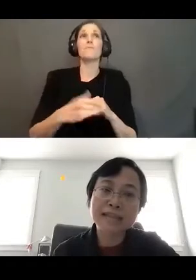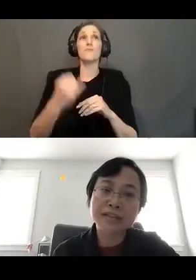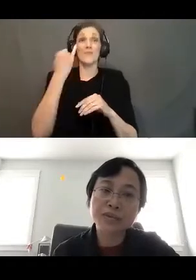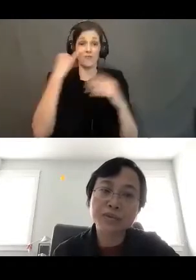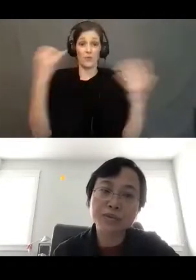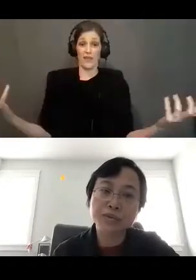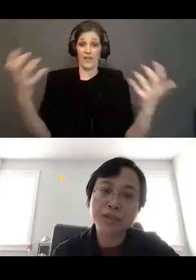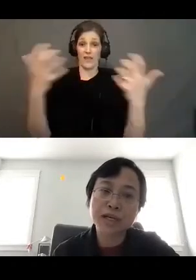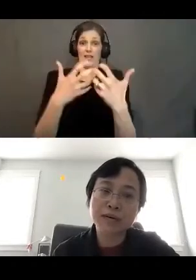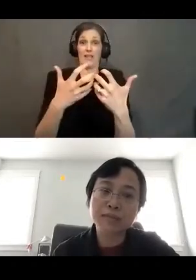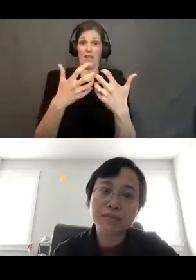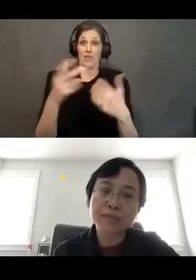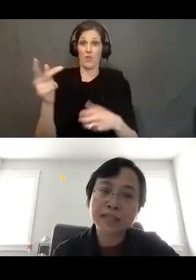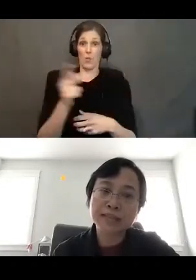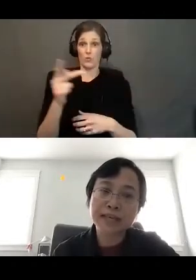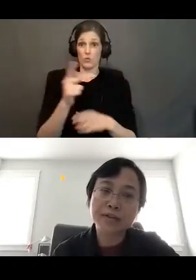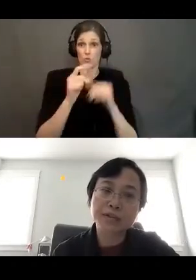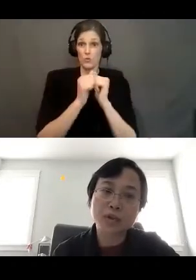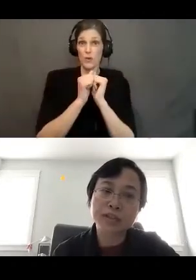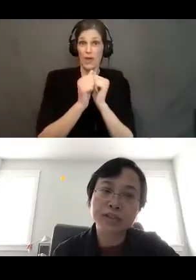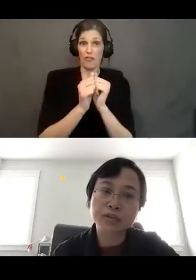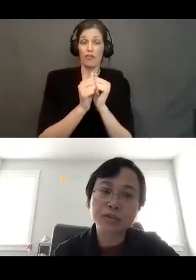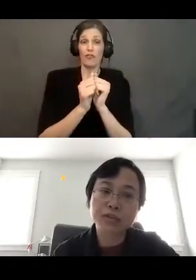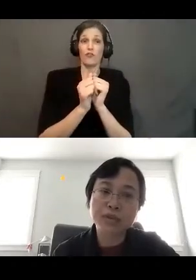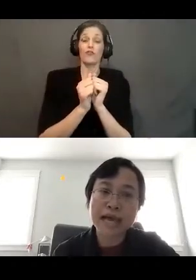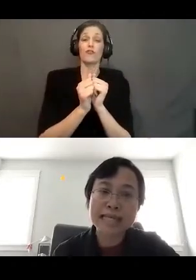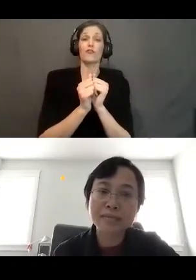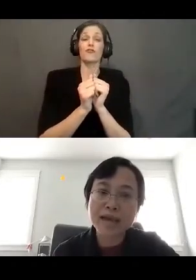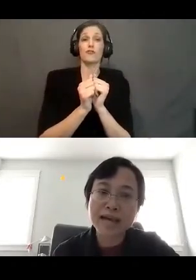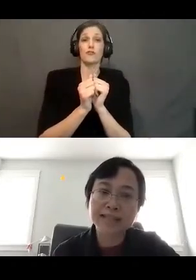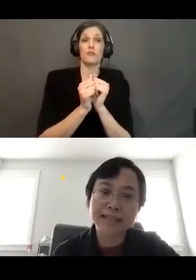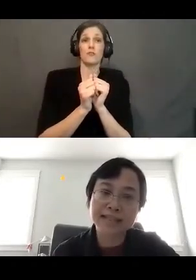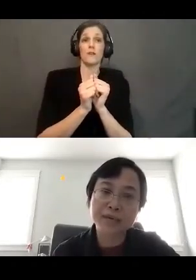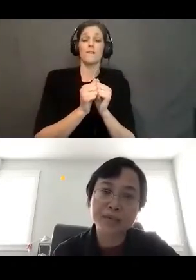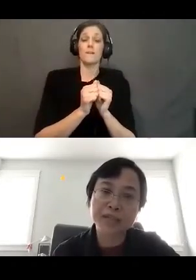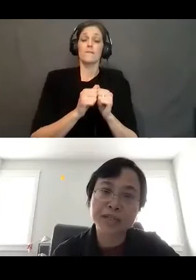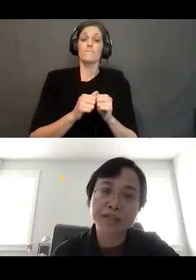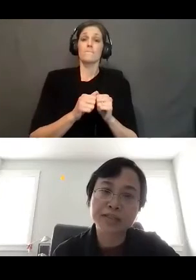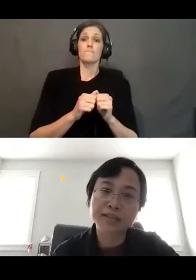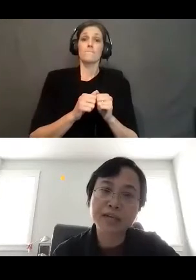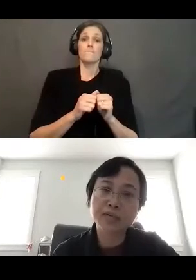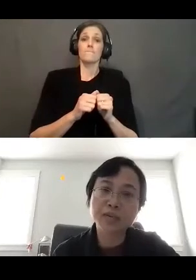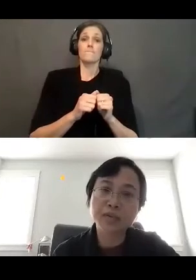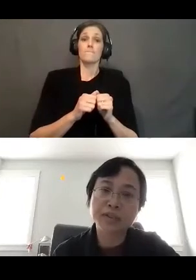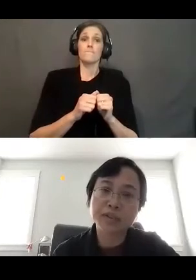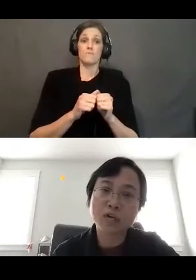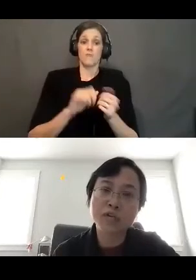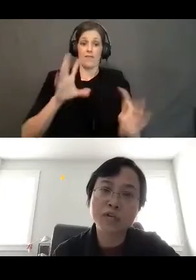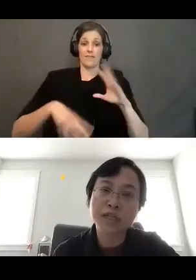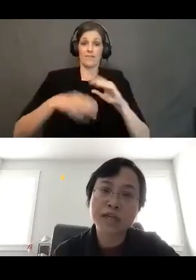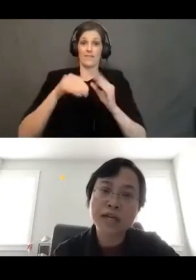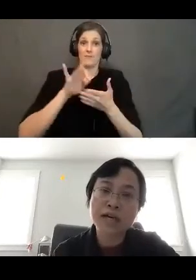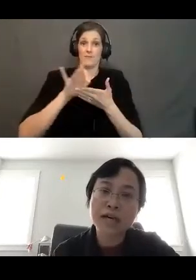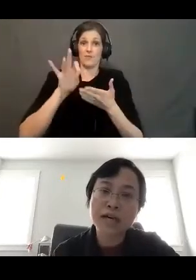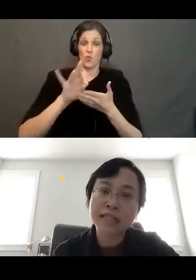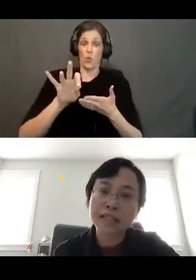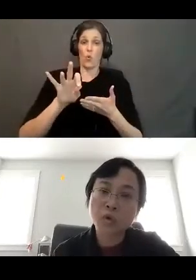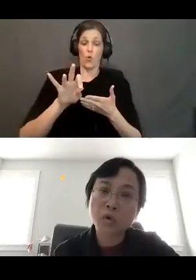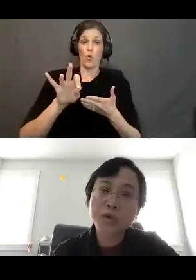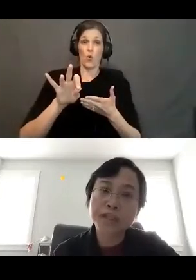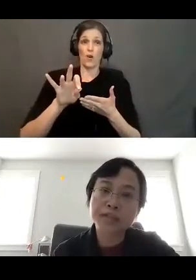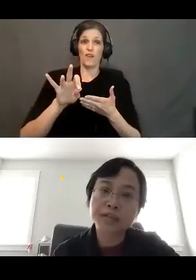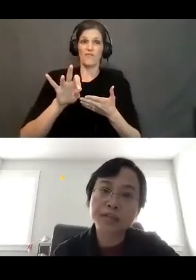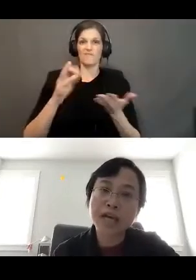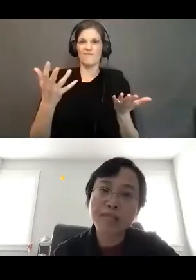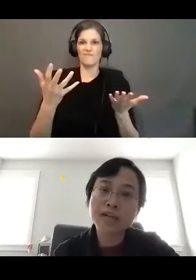combine these two scales or these two aspects, and then the sum score is often